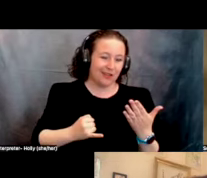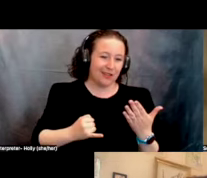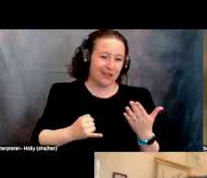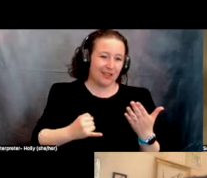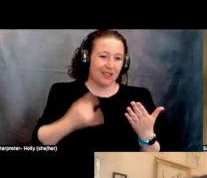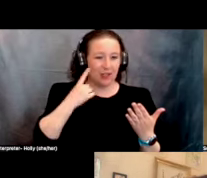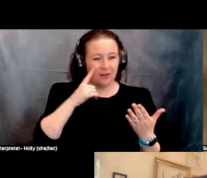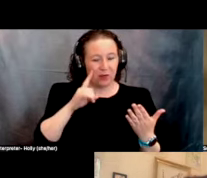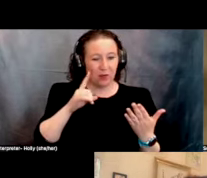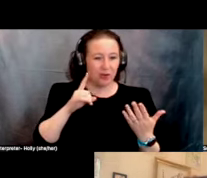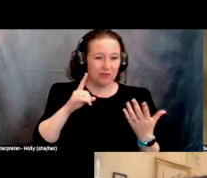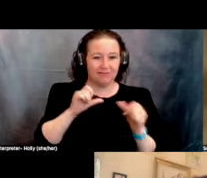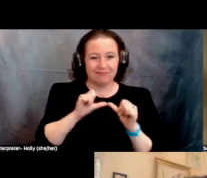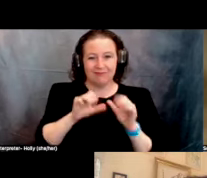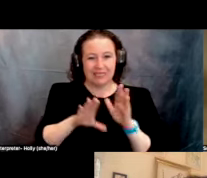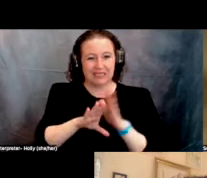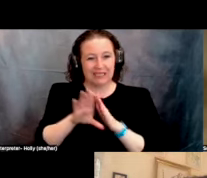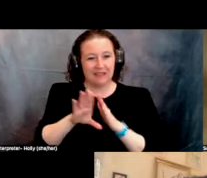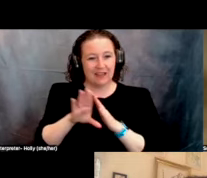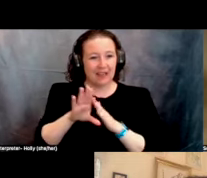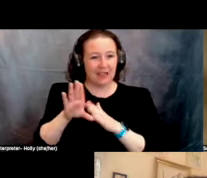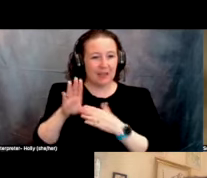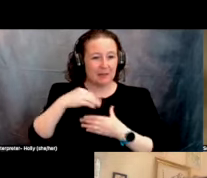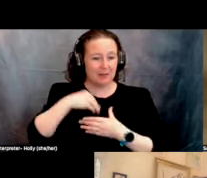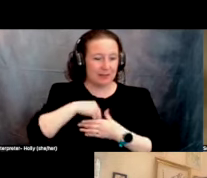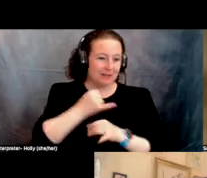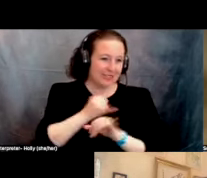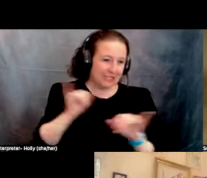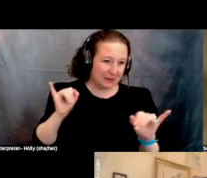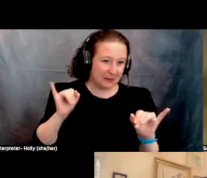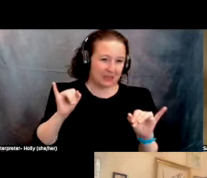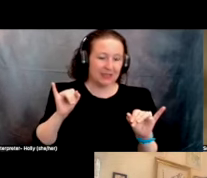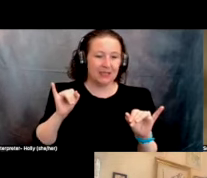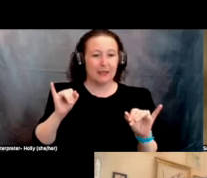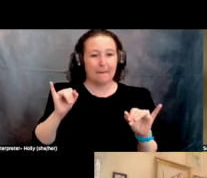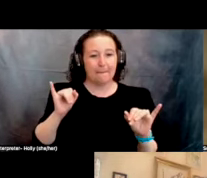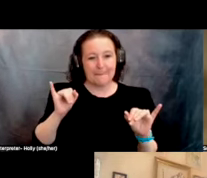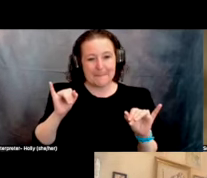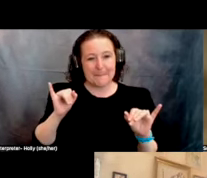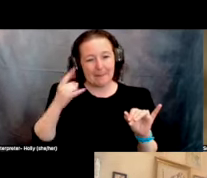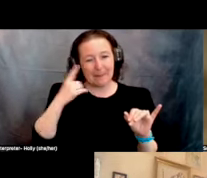kind of keep developing that inner independence, which